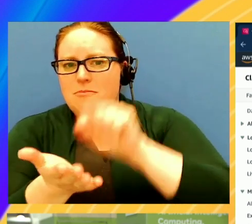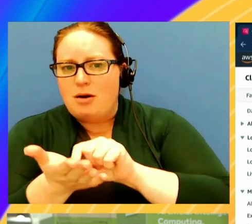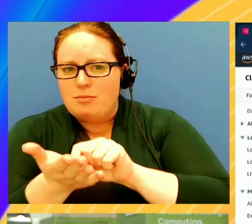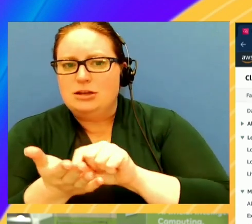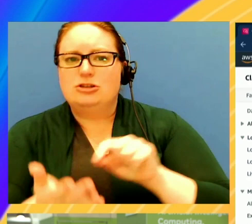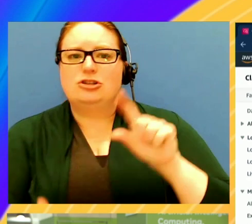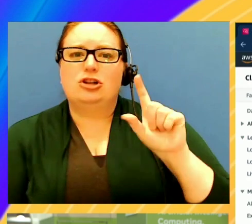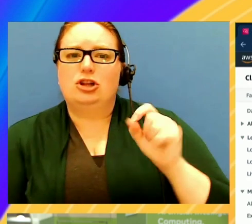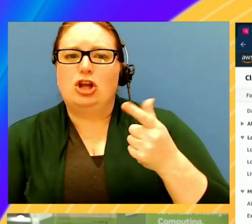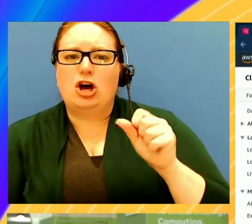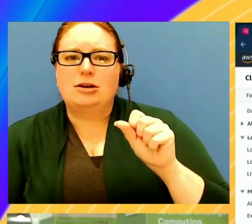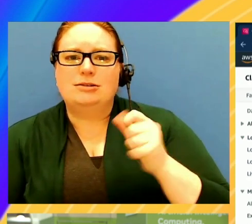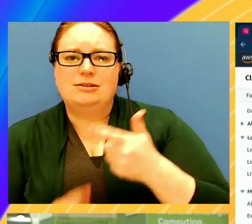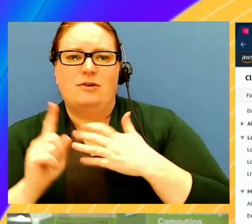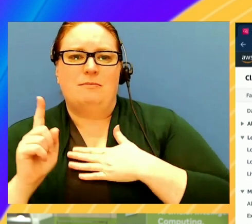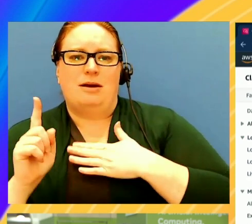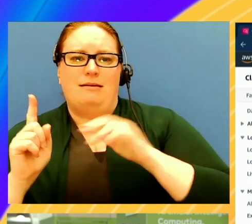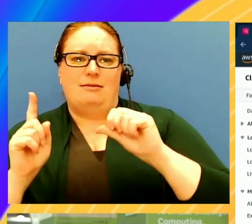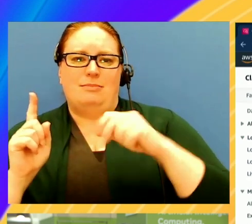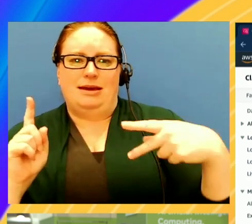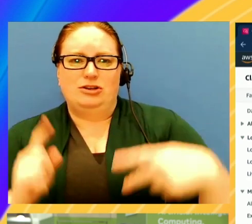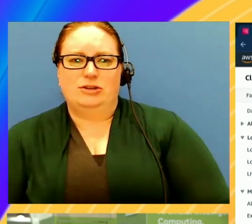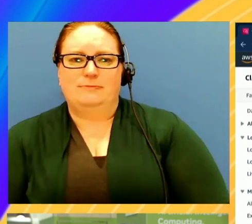my application.